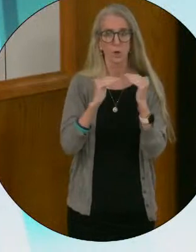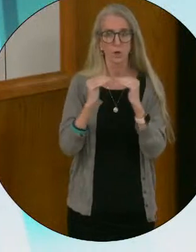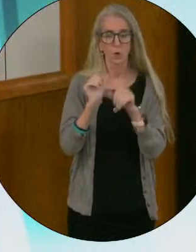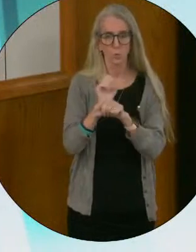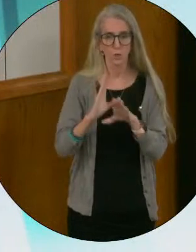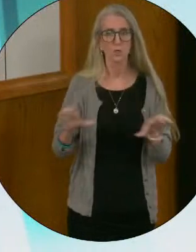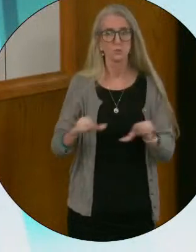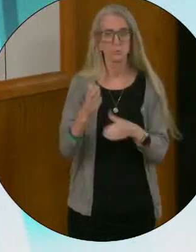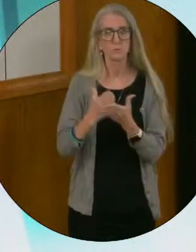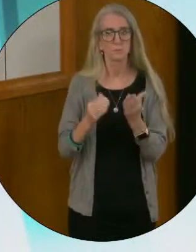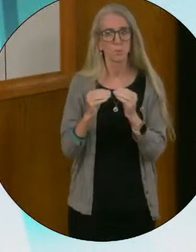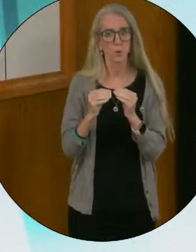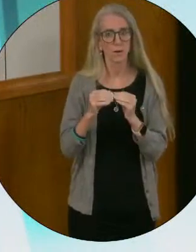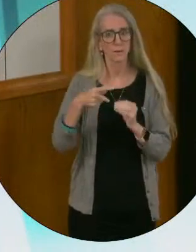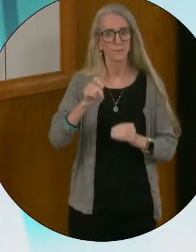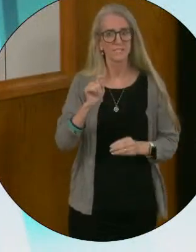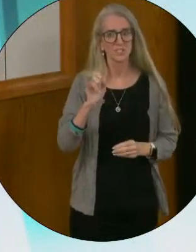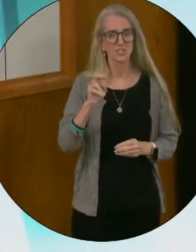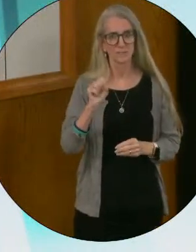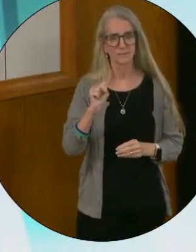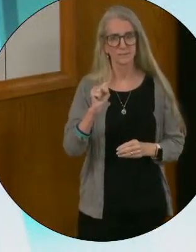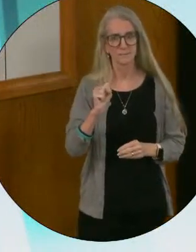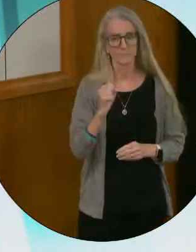petitions. Thank you.